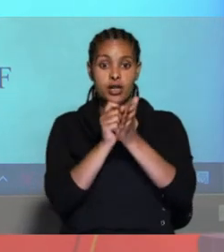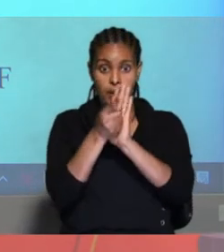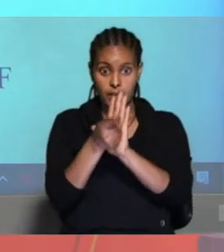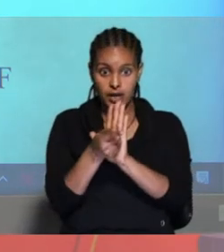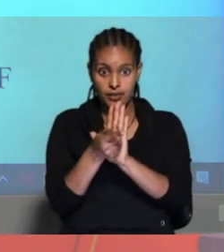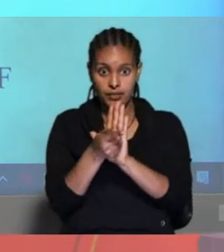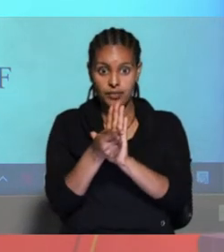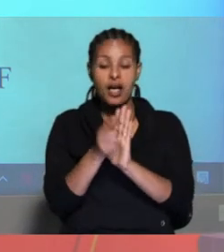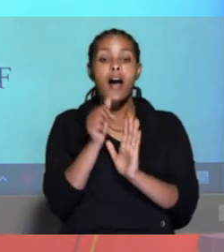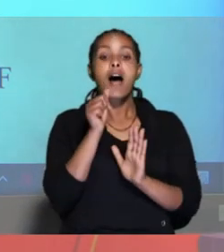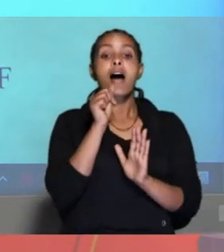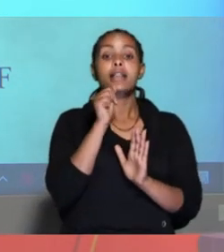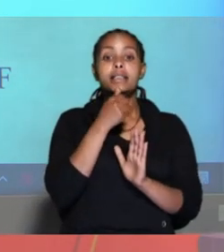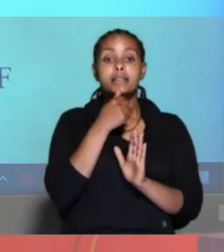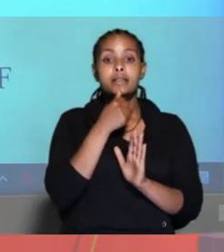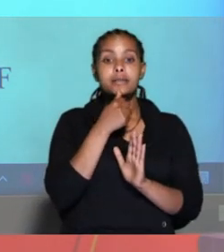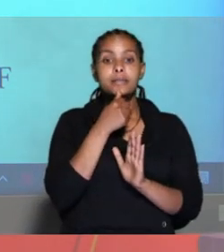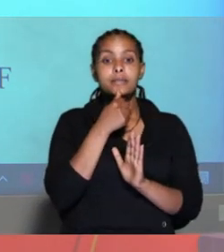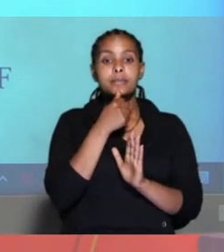example, acids,